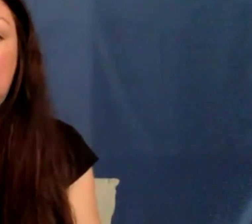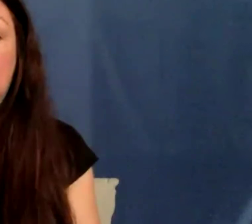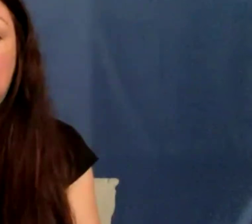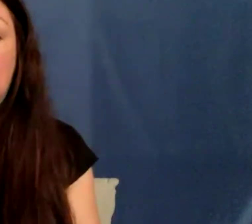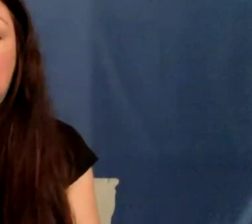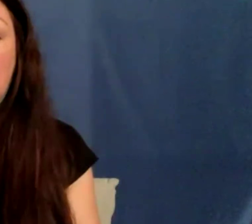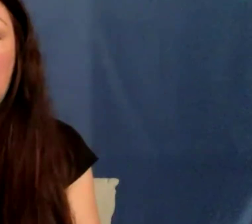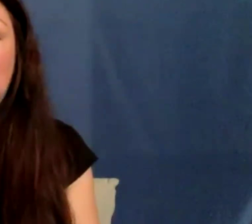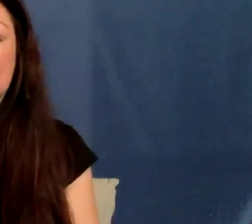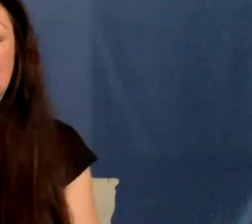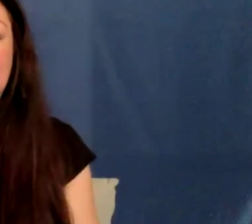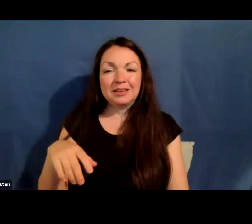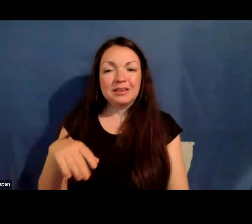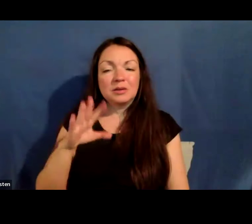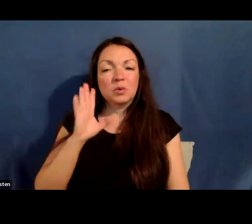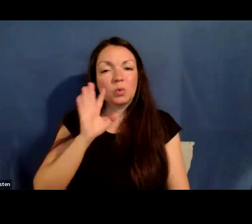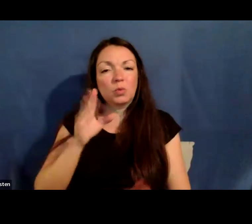creatives.